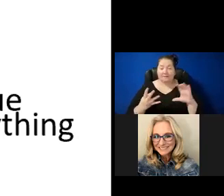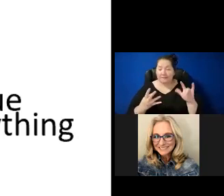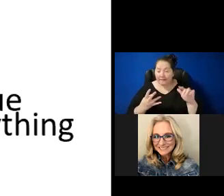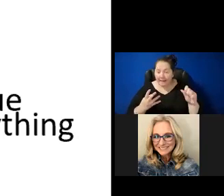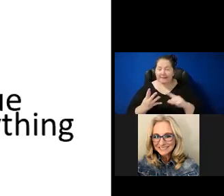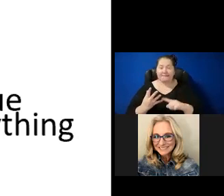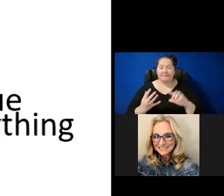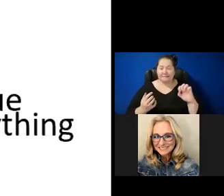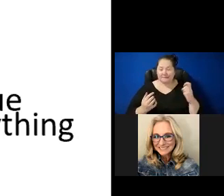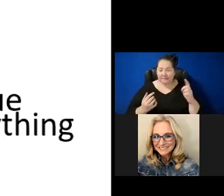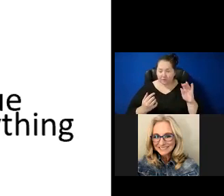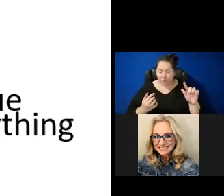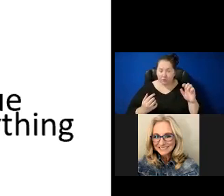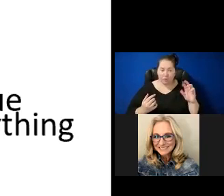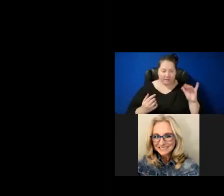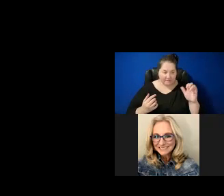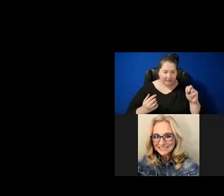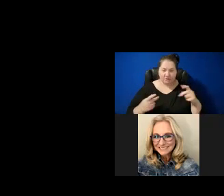etc.